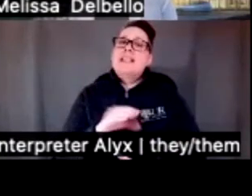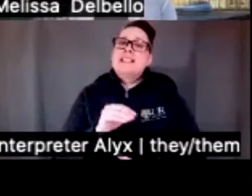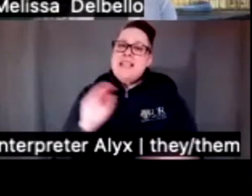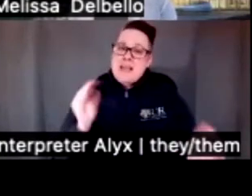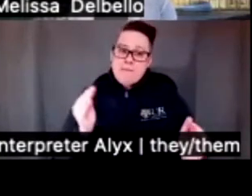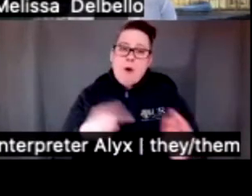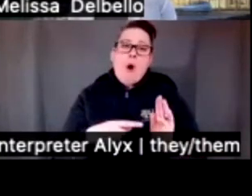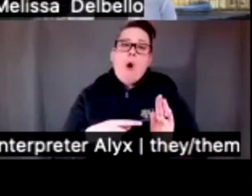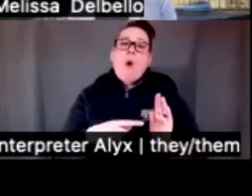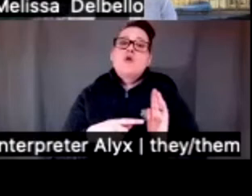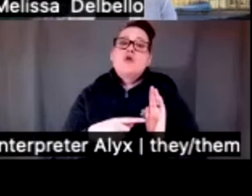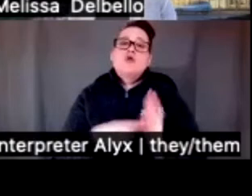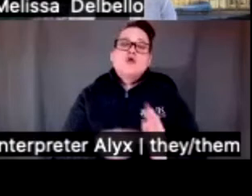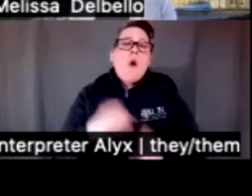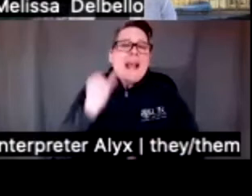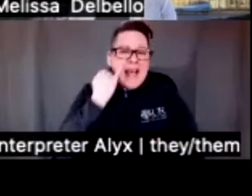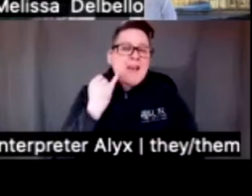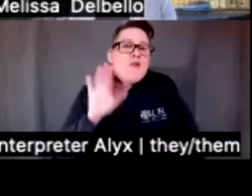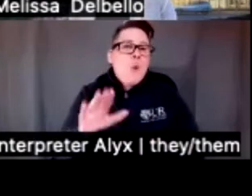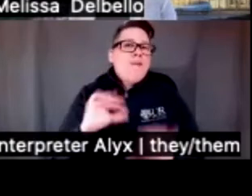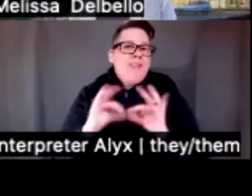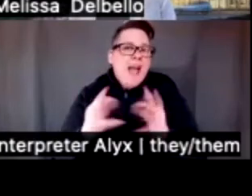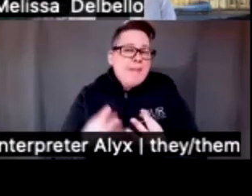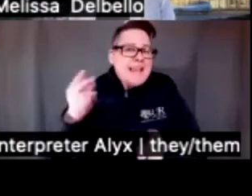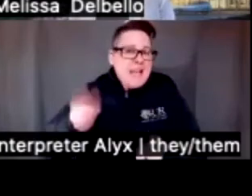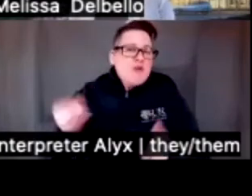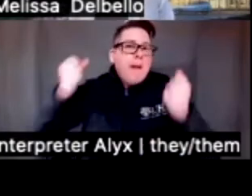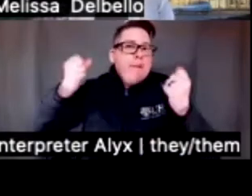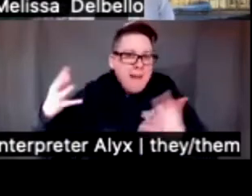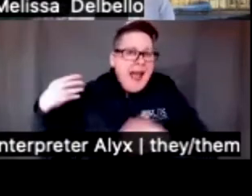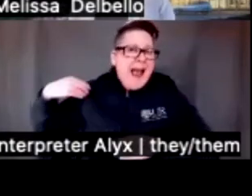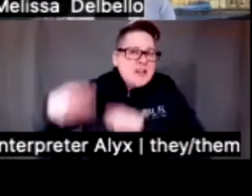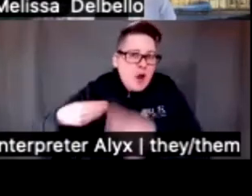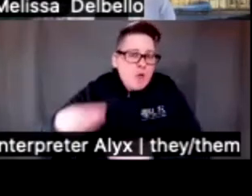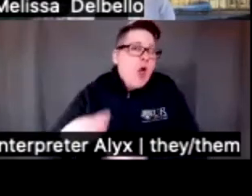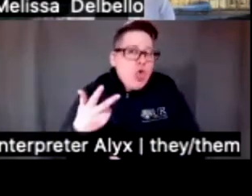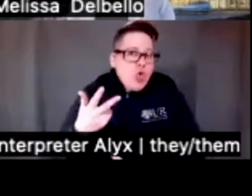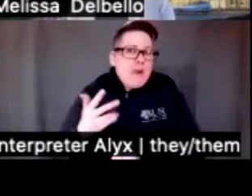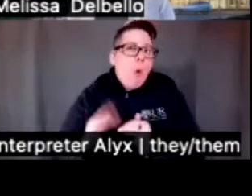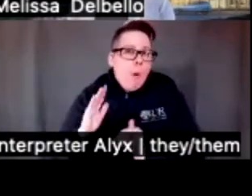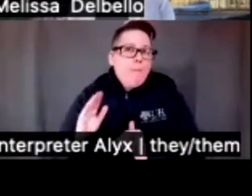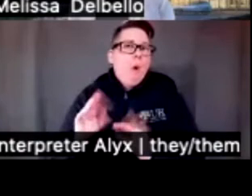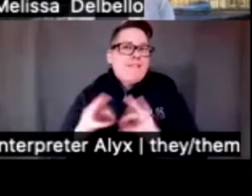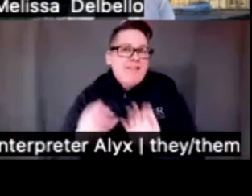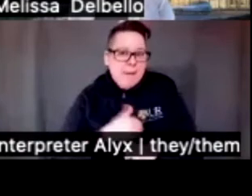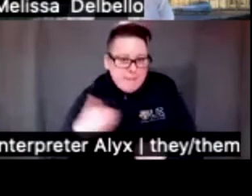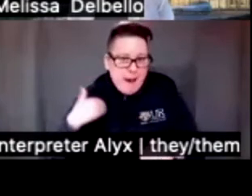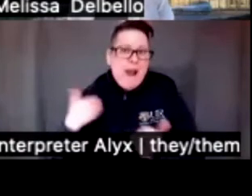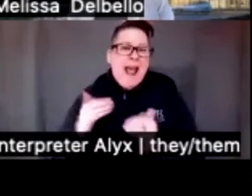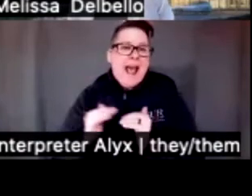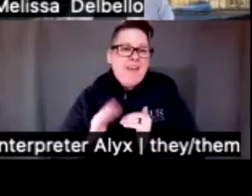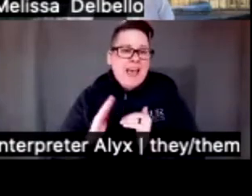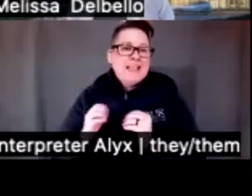if you had a multi-generational family history with 3 or more family members with at least